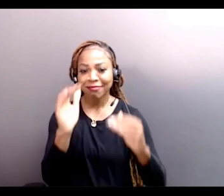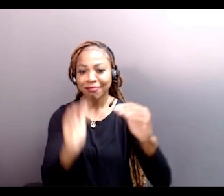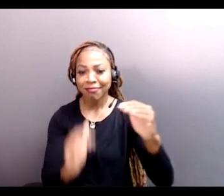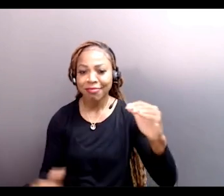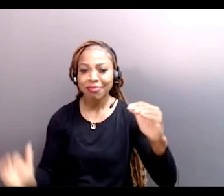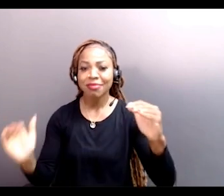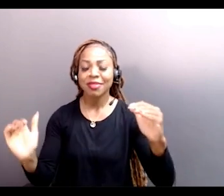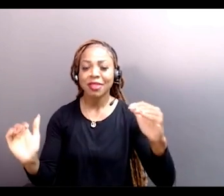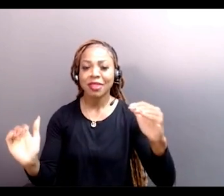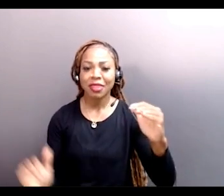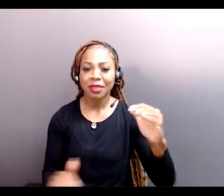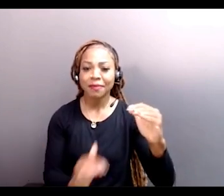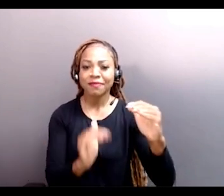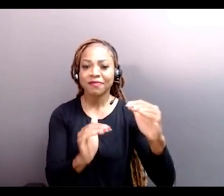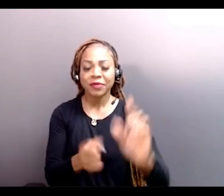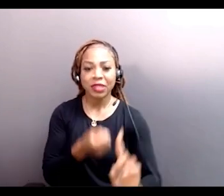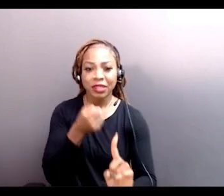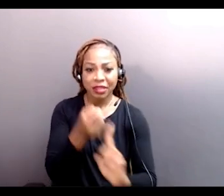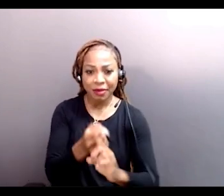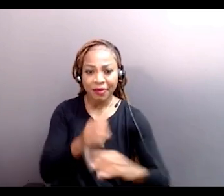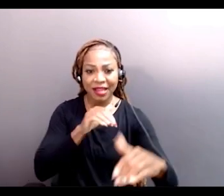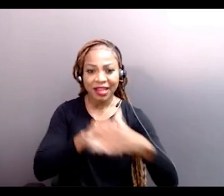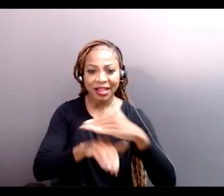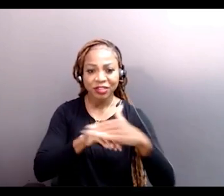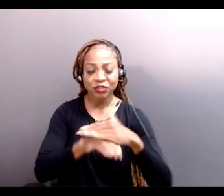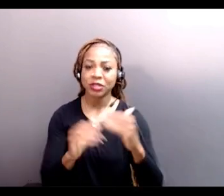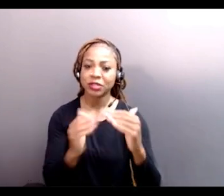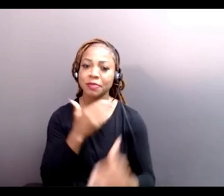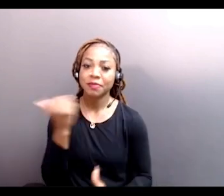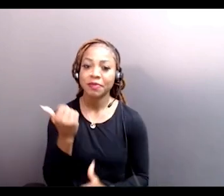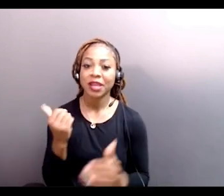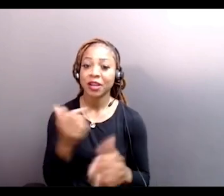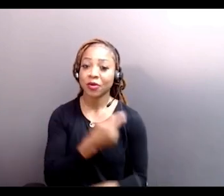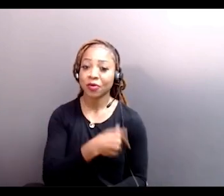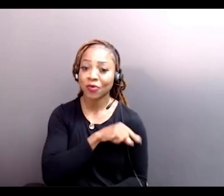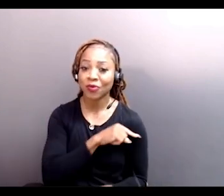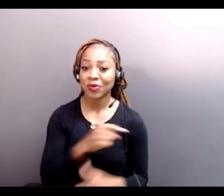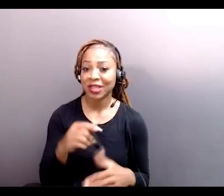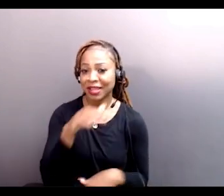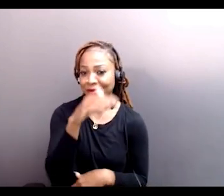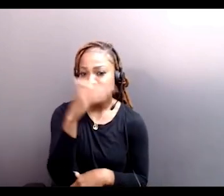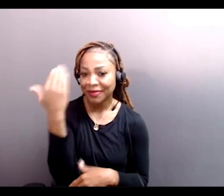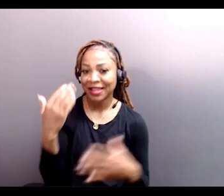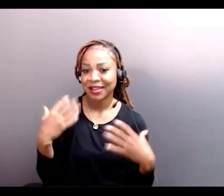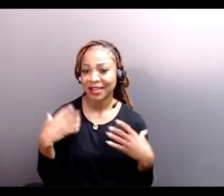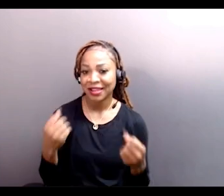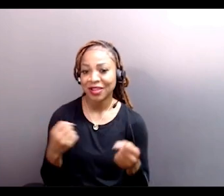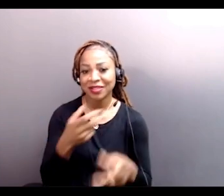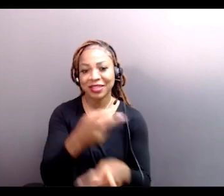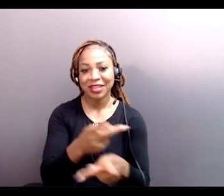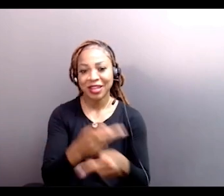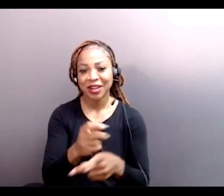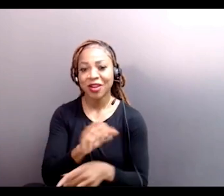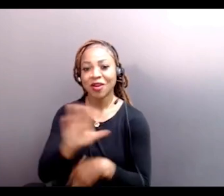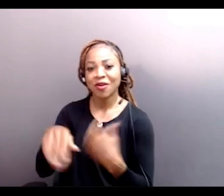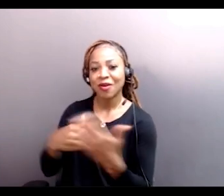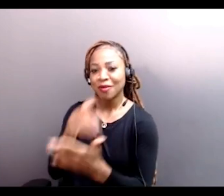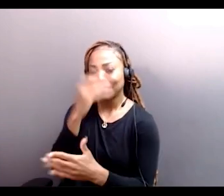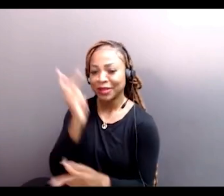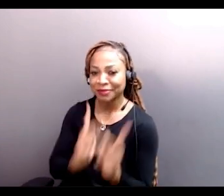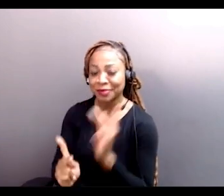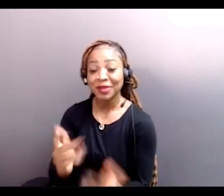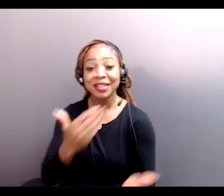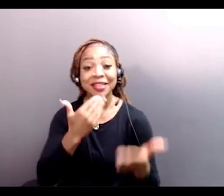inequity that impact access to safe and high quality healthcare for Black people. Thank you, everyone.